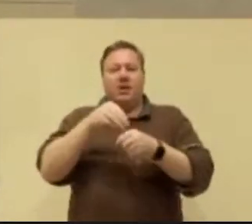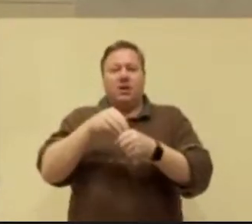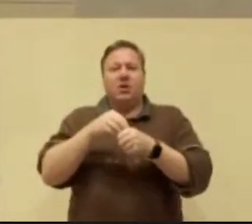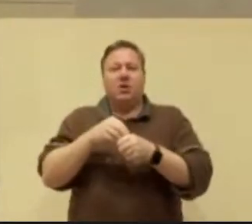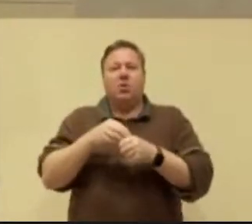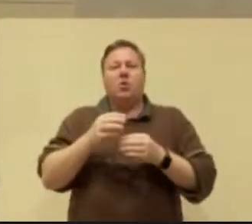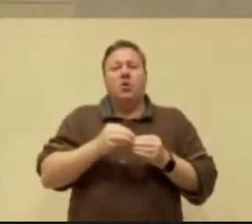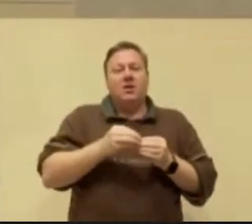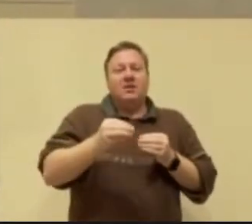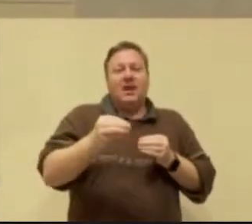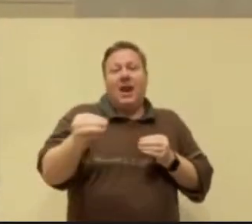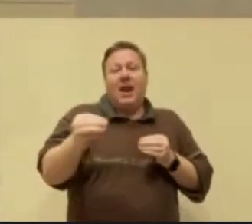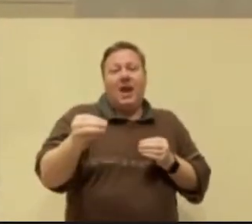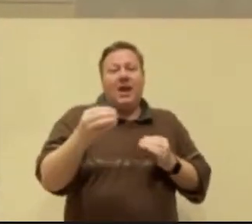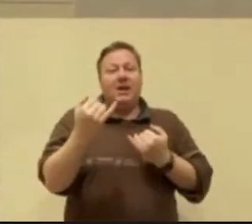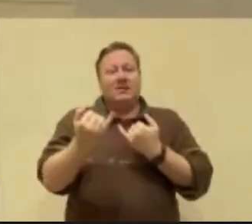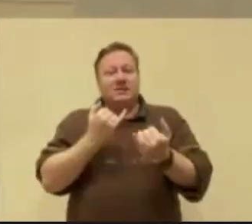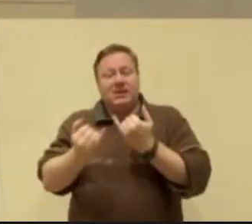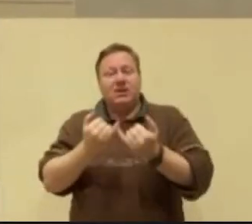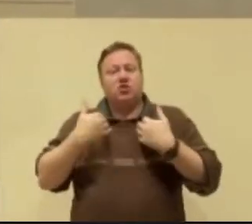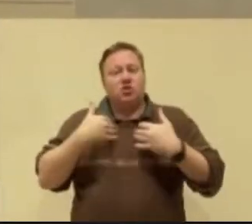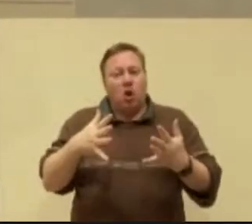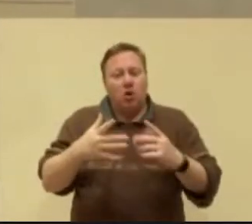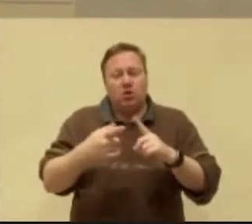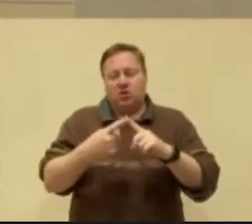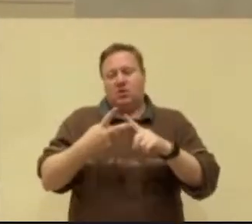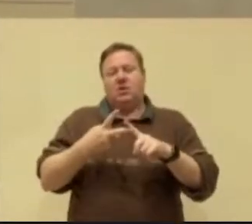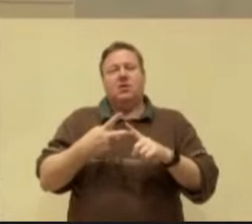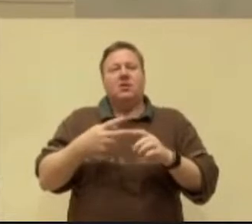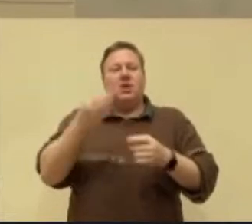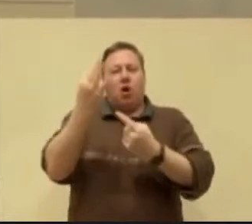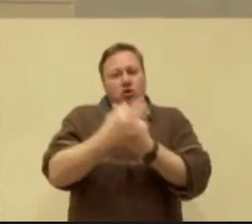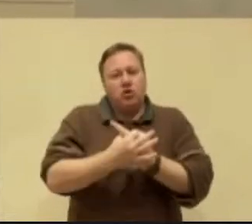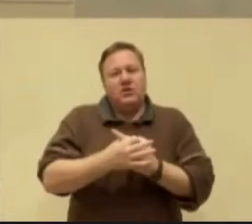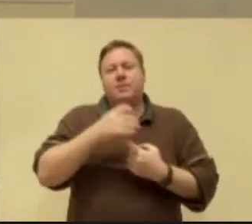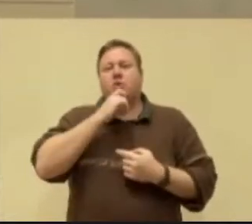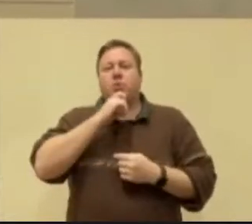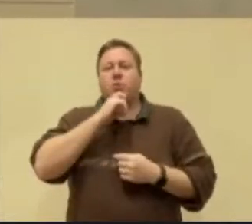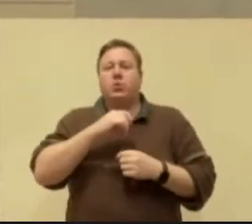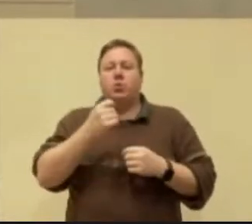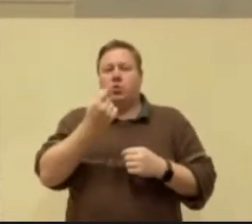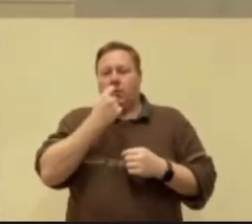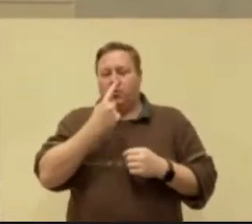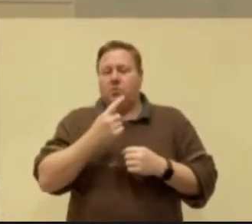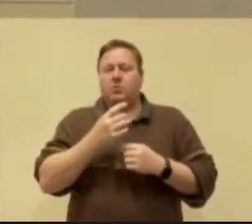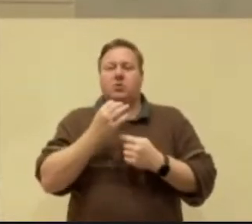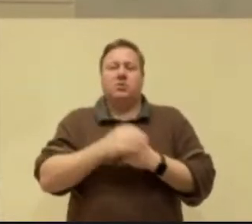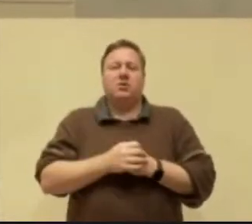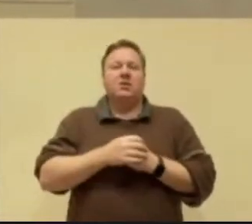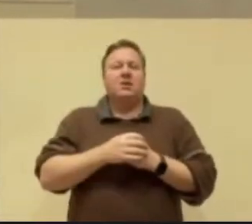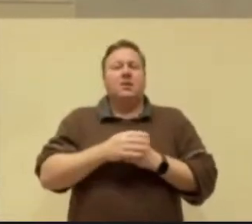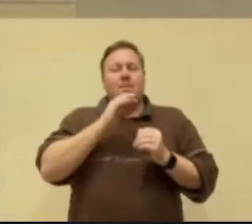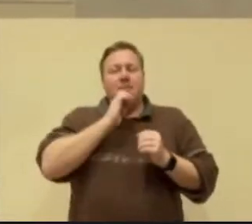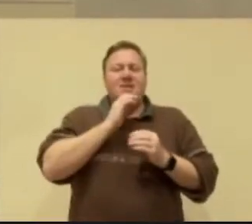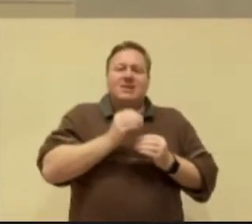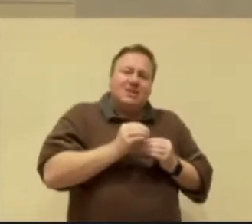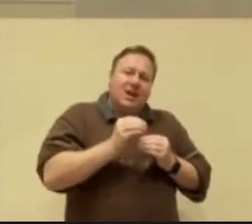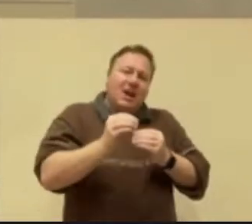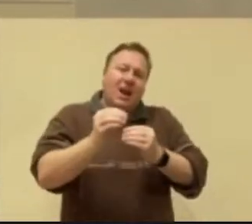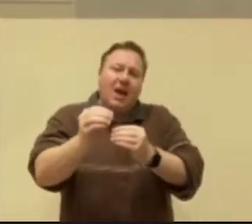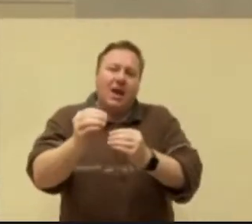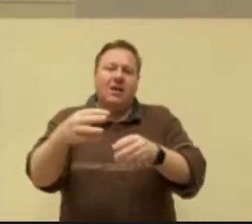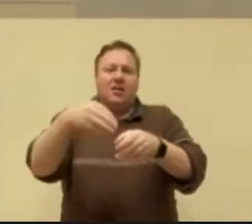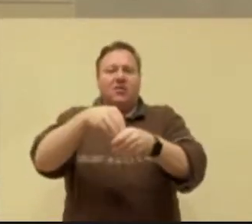delayed sexual debut abstinence and contraception otherwise they should delay participating in in